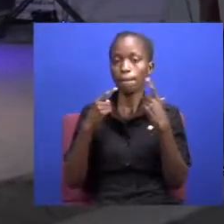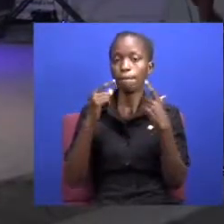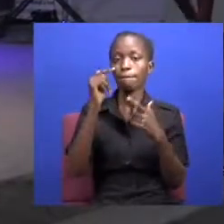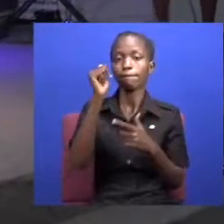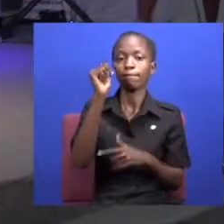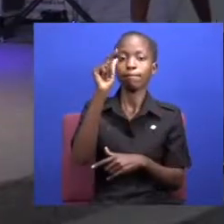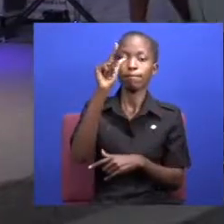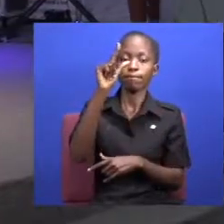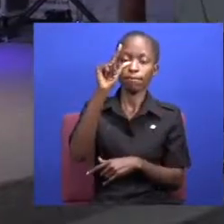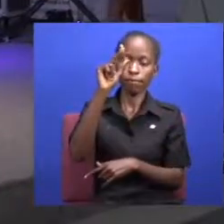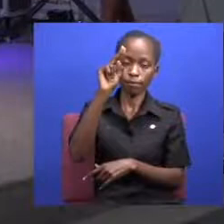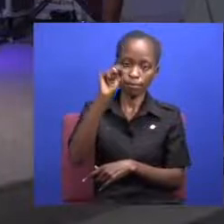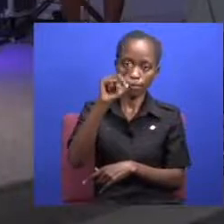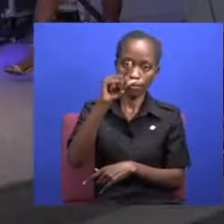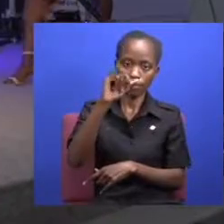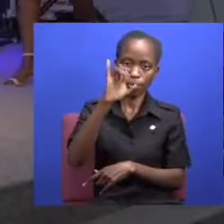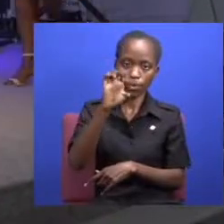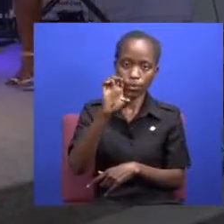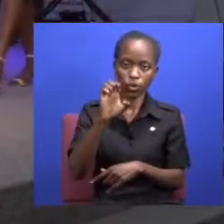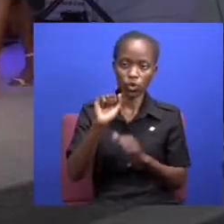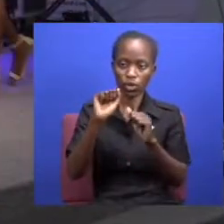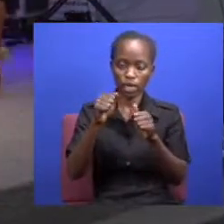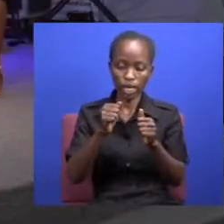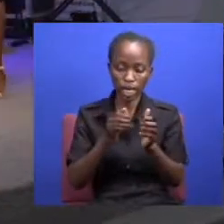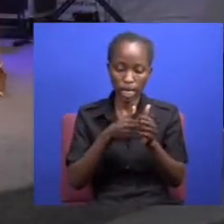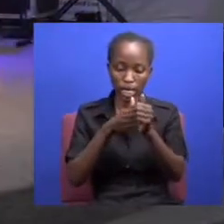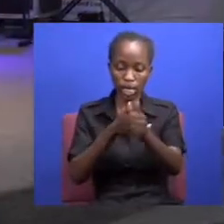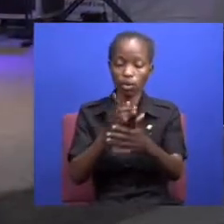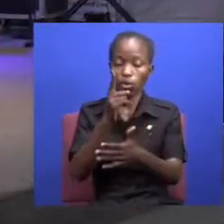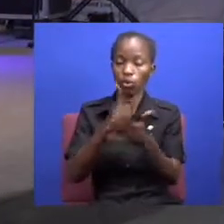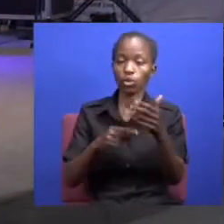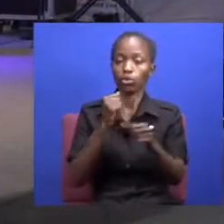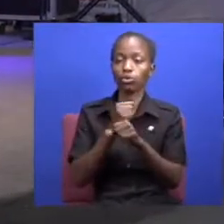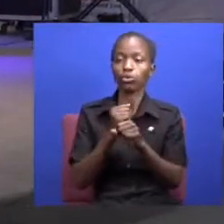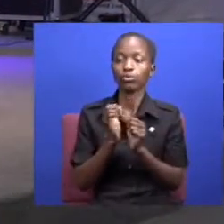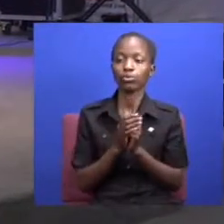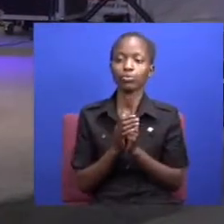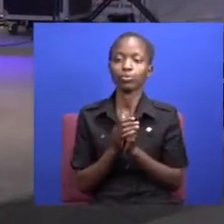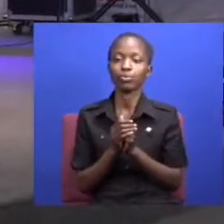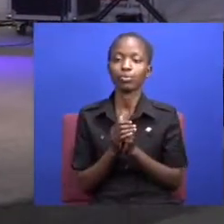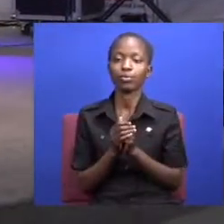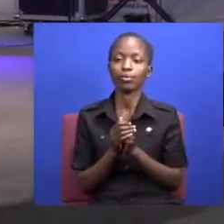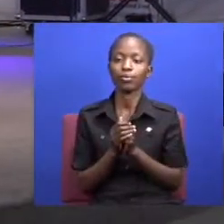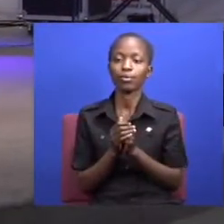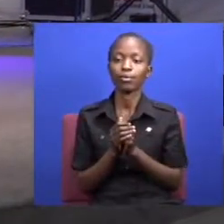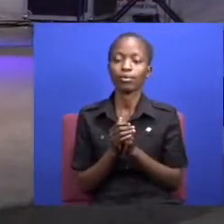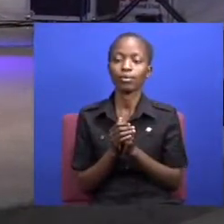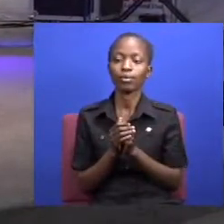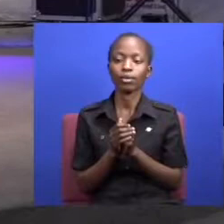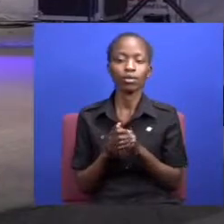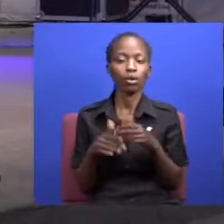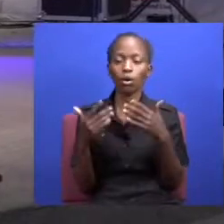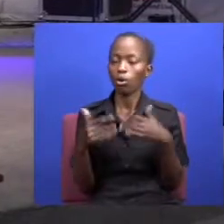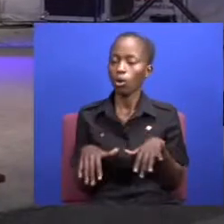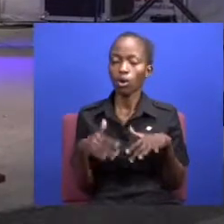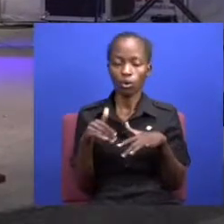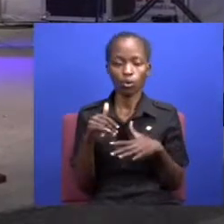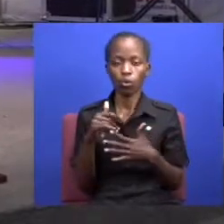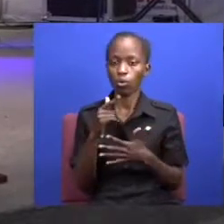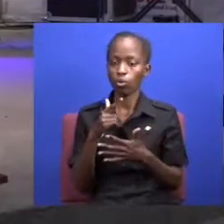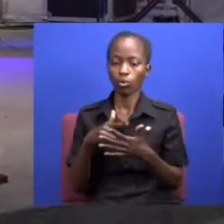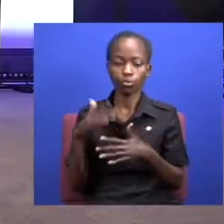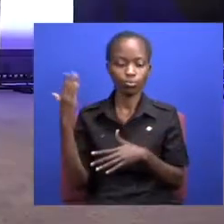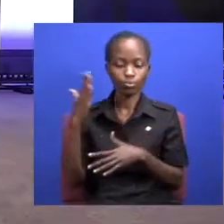Angie back so that she can guide us on what to do as we proceed. Thank you, Pastor. Wow. What a